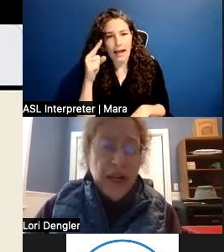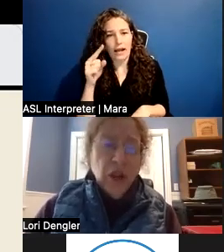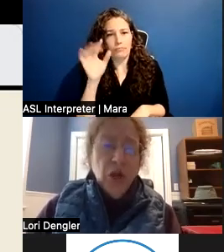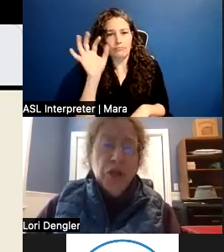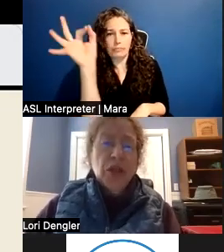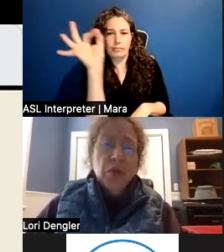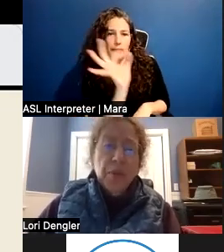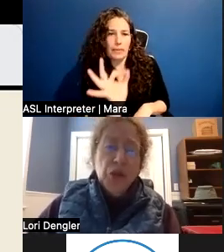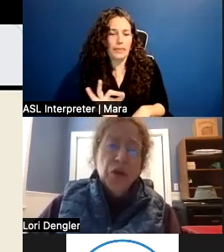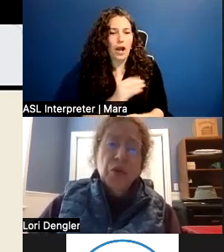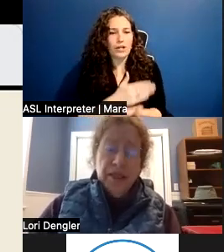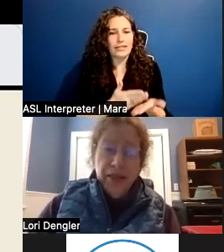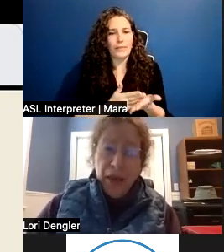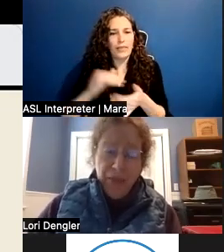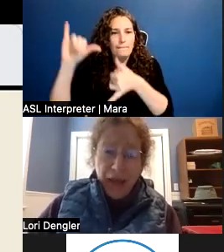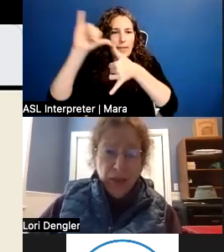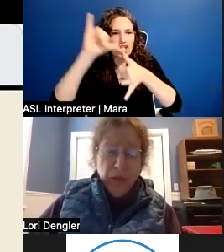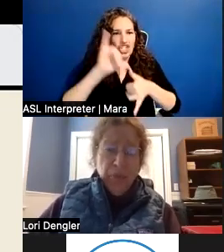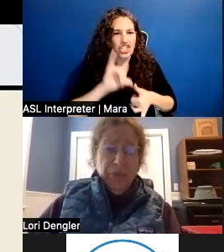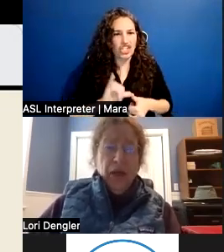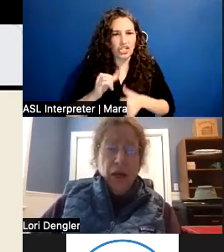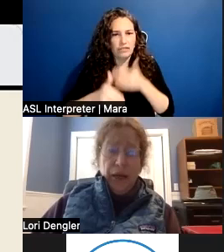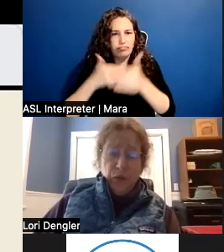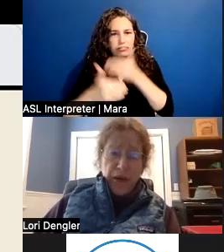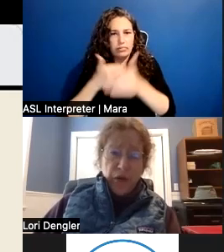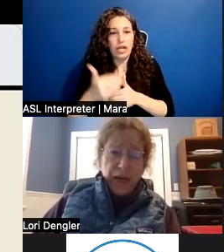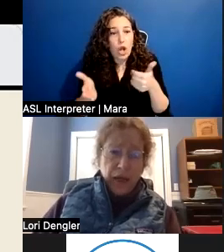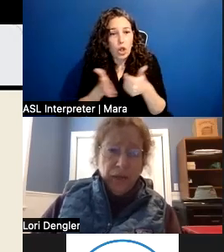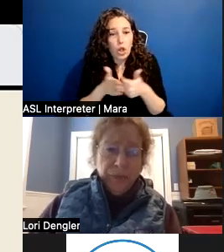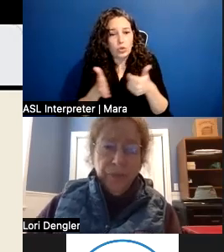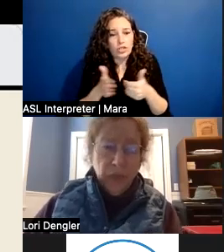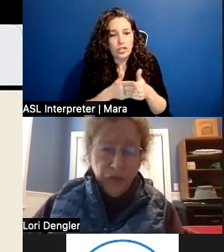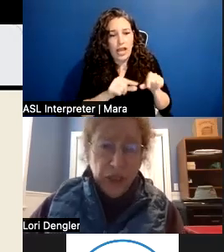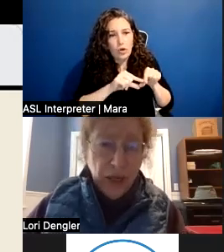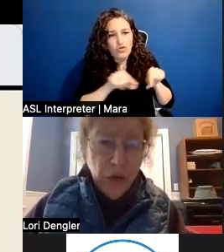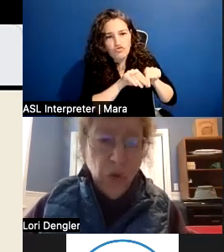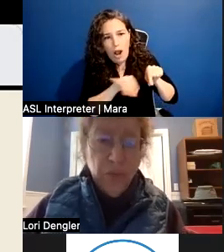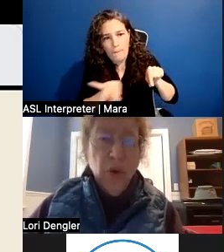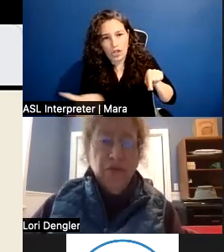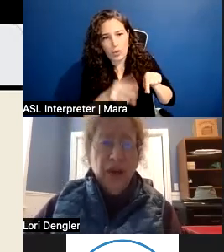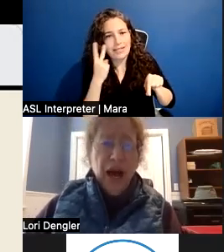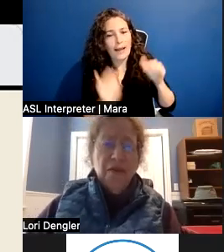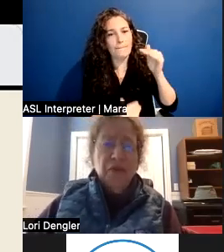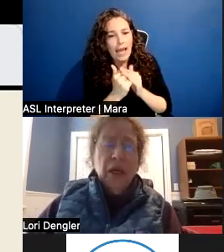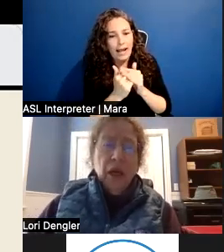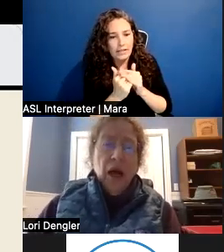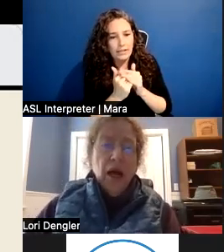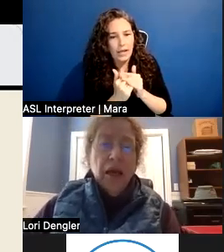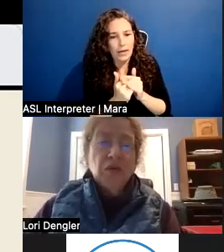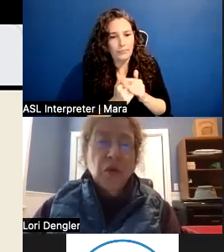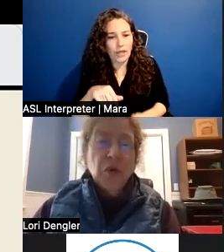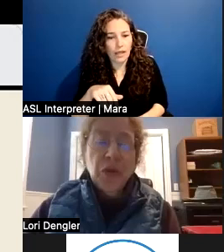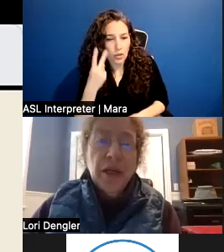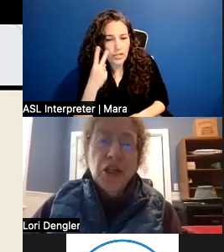Very close to the rupture, we see that maximum in Rio Del of just under 1.5.